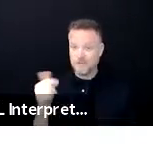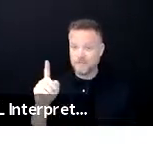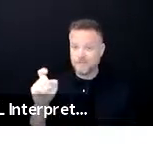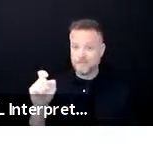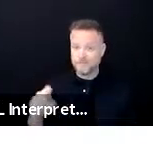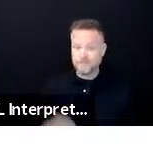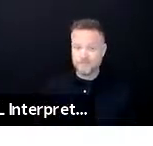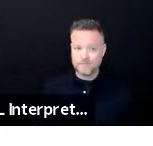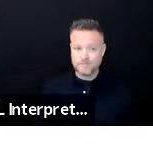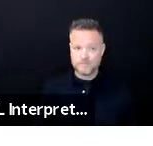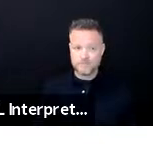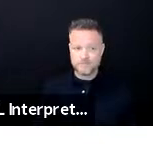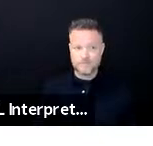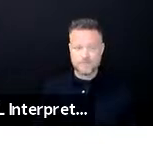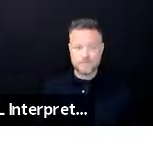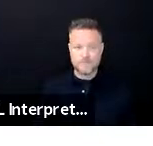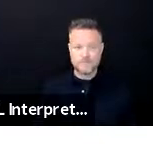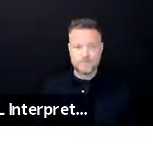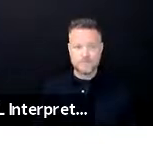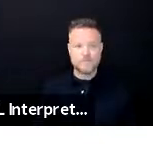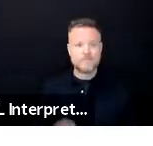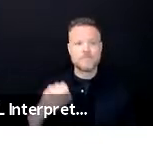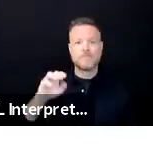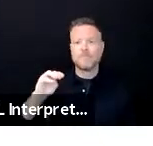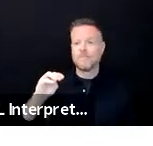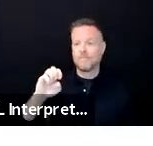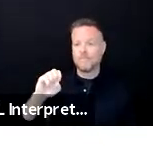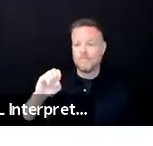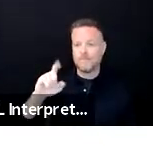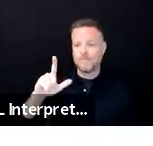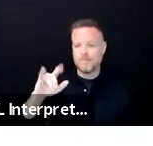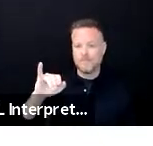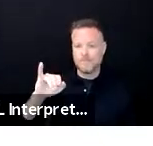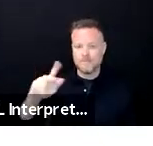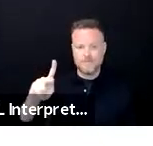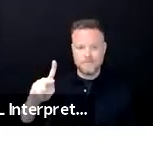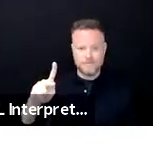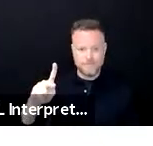Monique Garcia. Thanks, Monique.